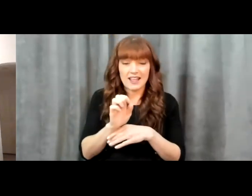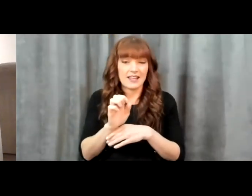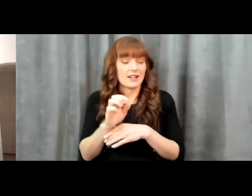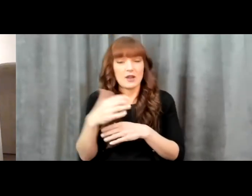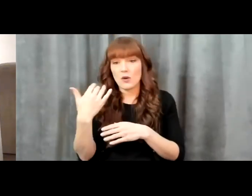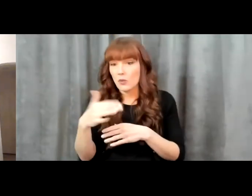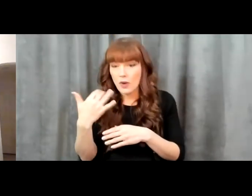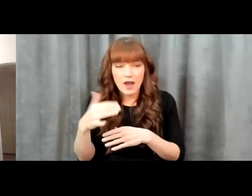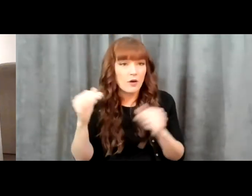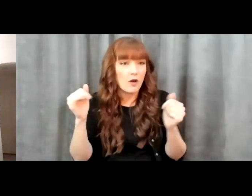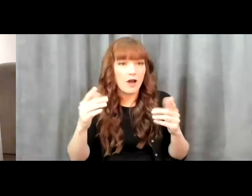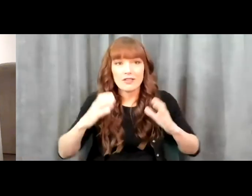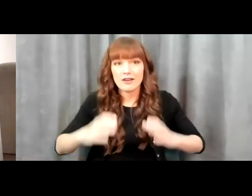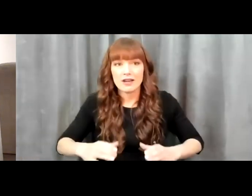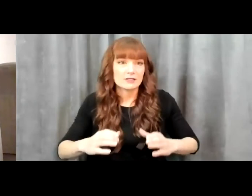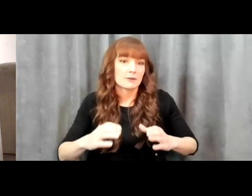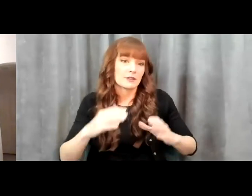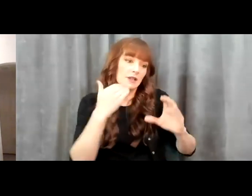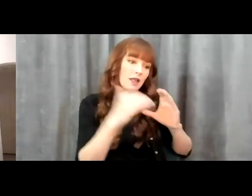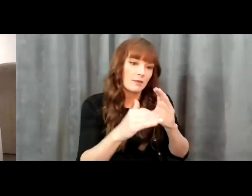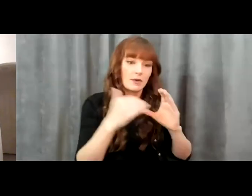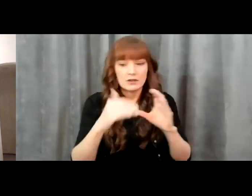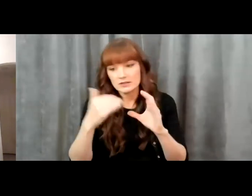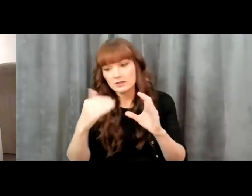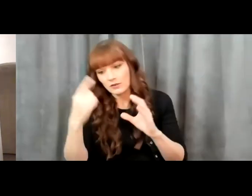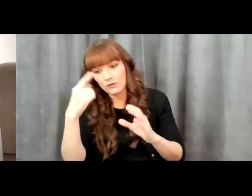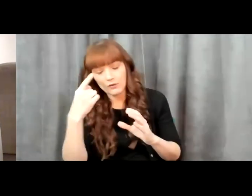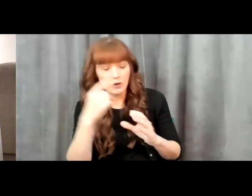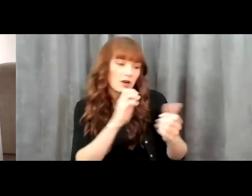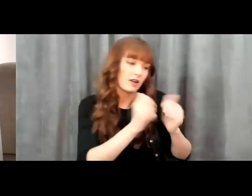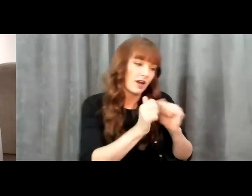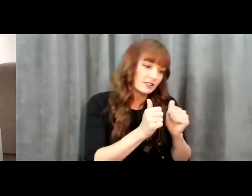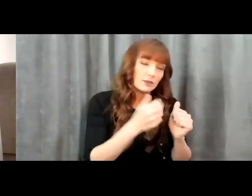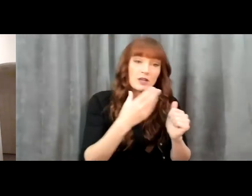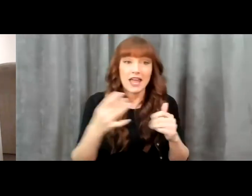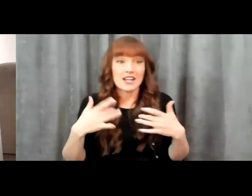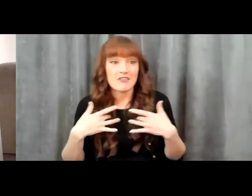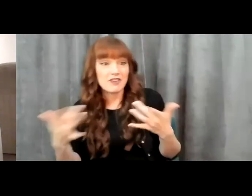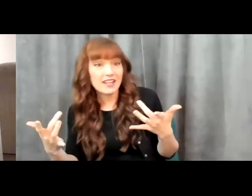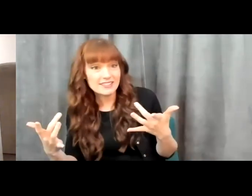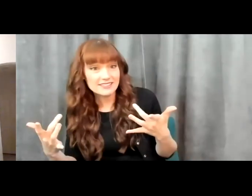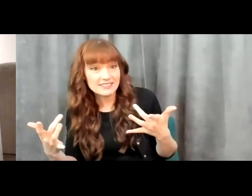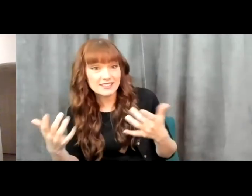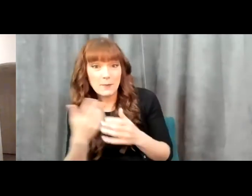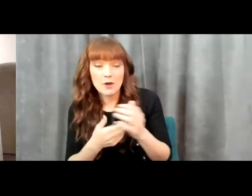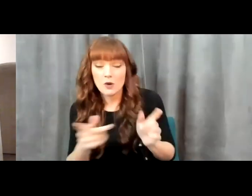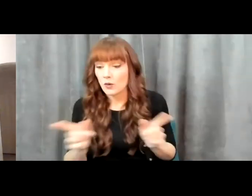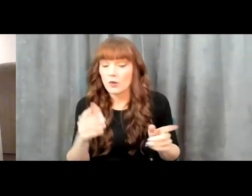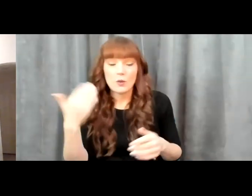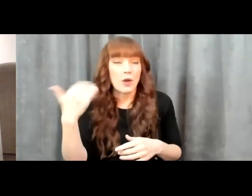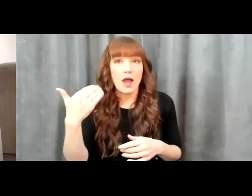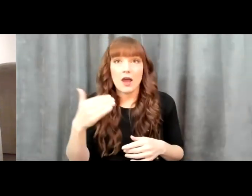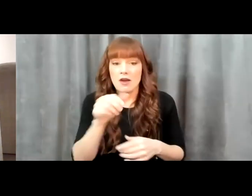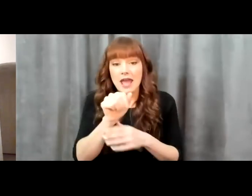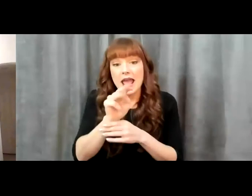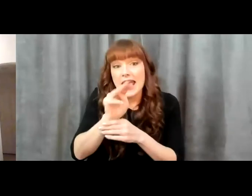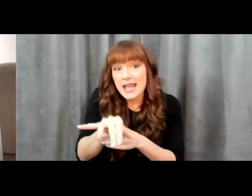those customer emails from both a contest side and the events. For